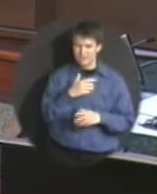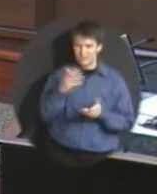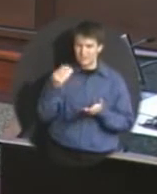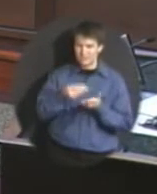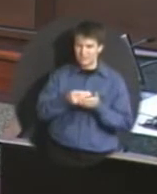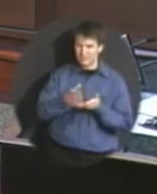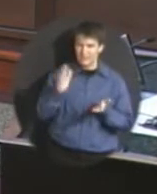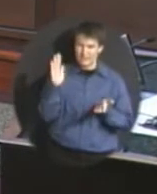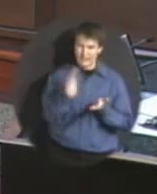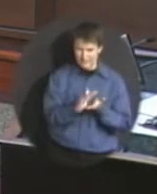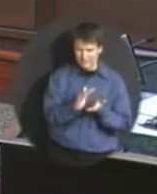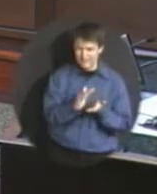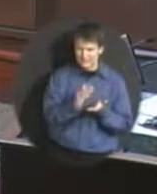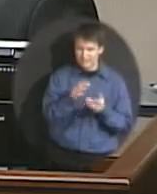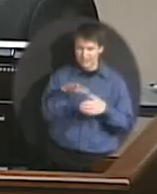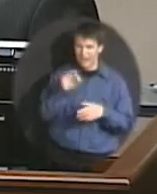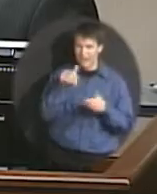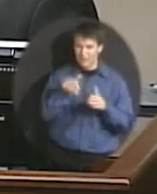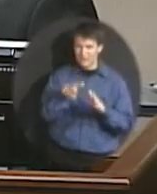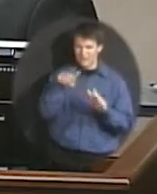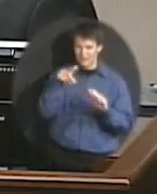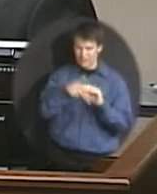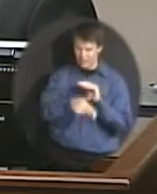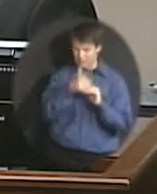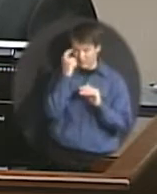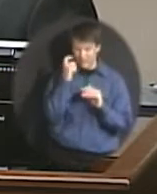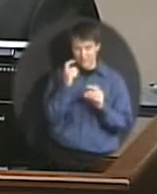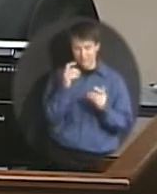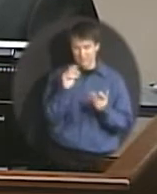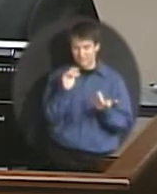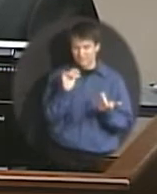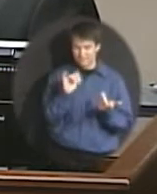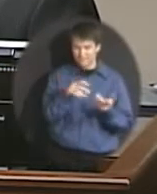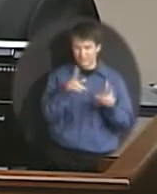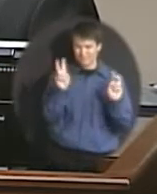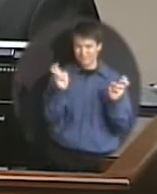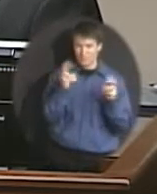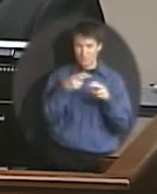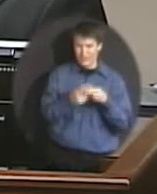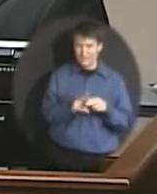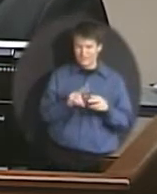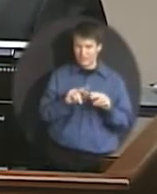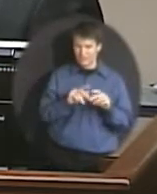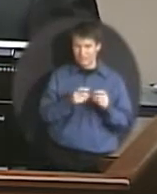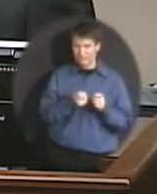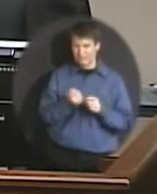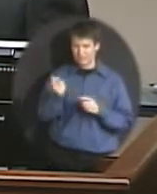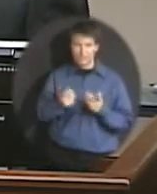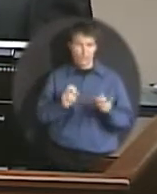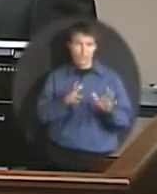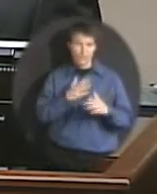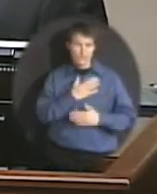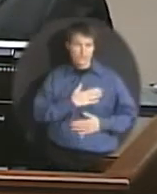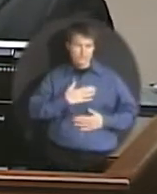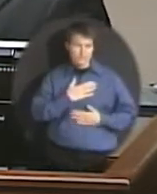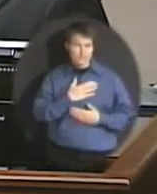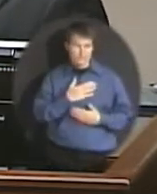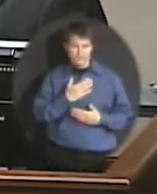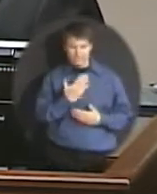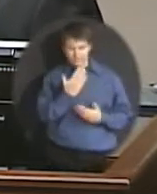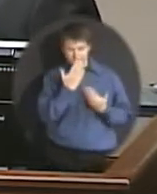and find ways to cut because of those weightings that are falling off. No, I wanted to express my appreciation for the fact